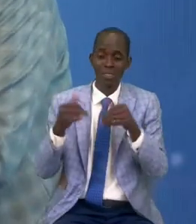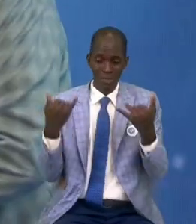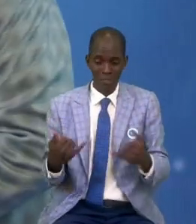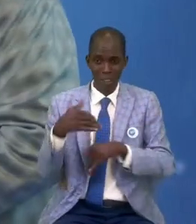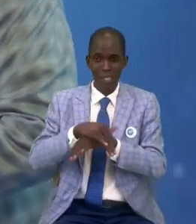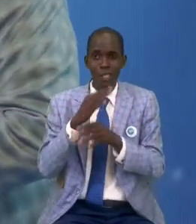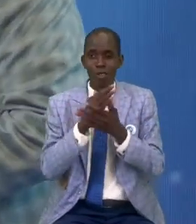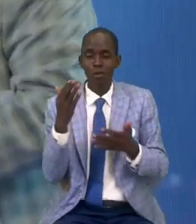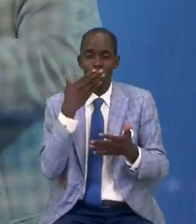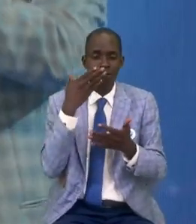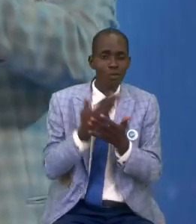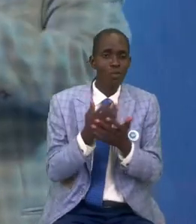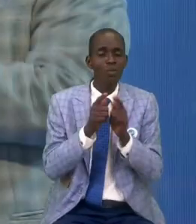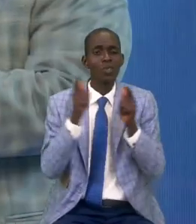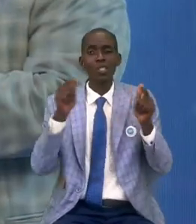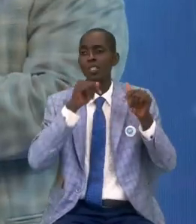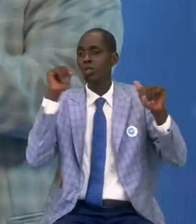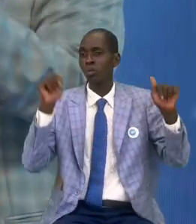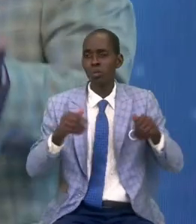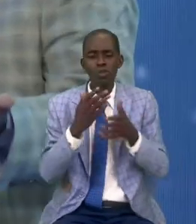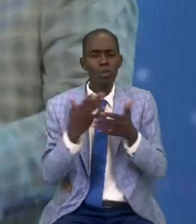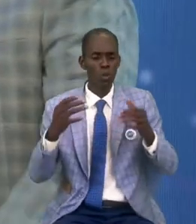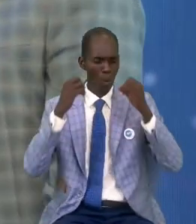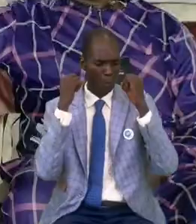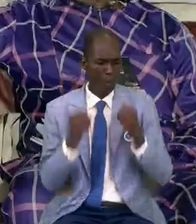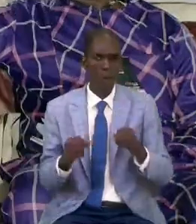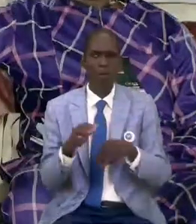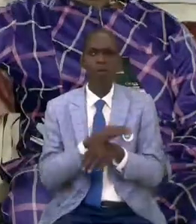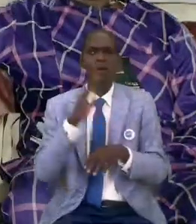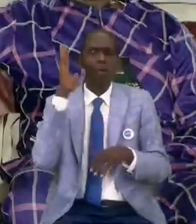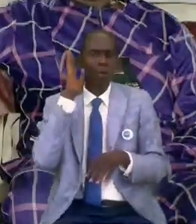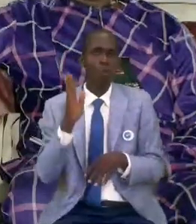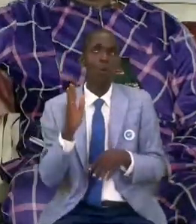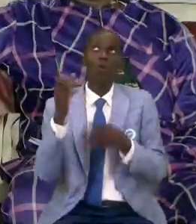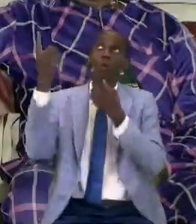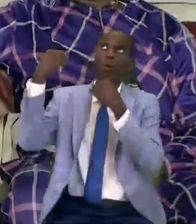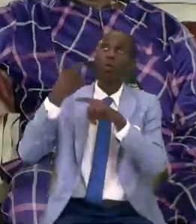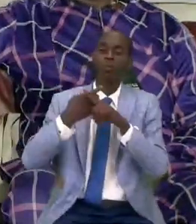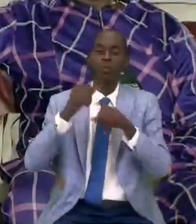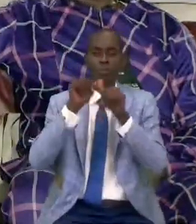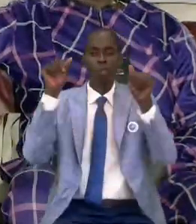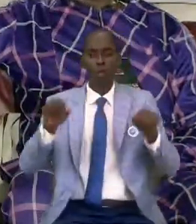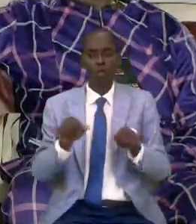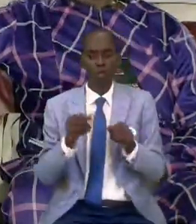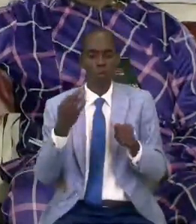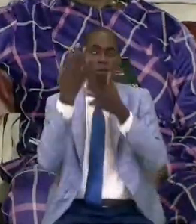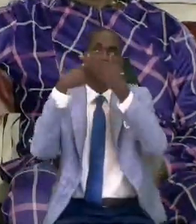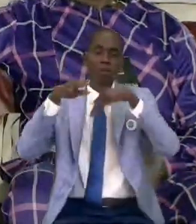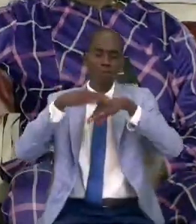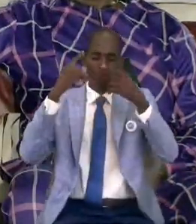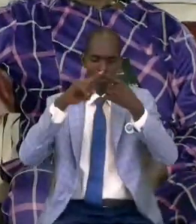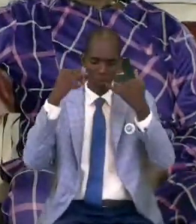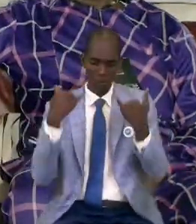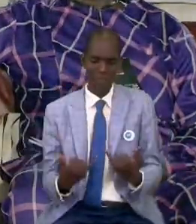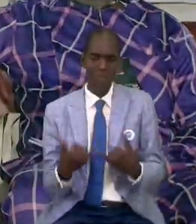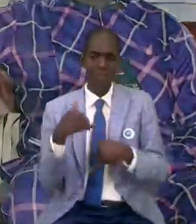coming from the altar of heaven to your life tonight in Jesus' name. And it says, he put it on, look